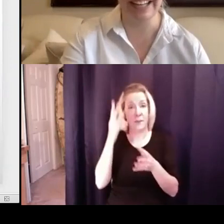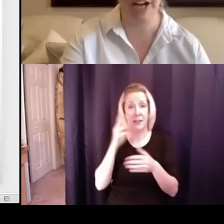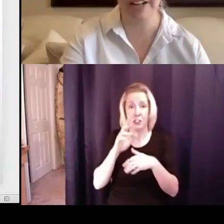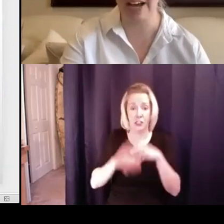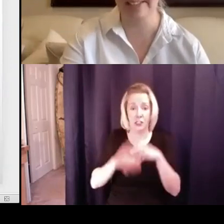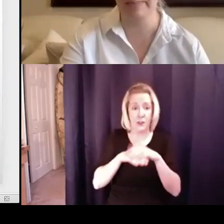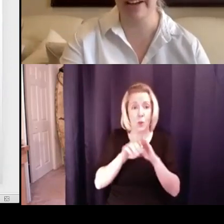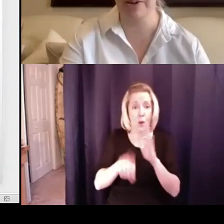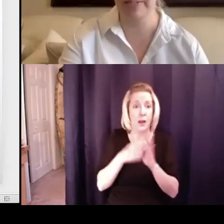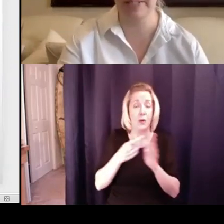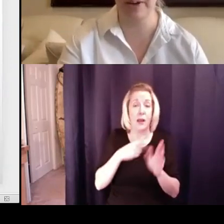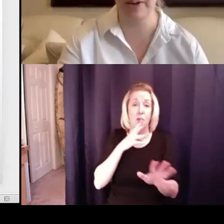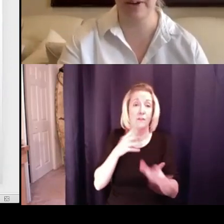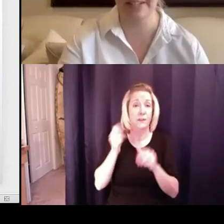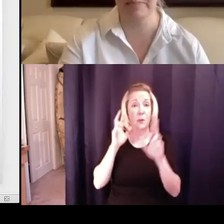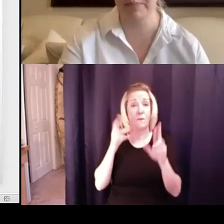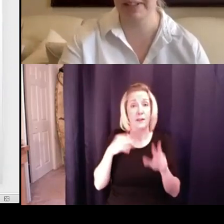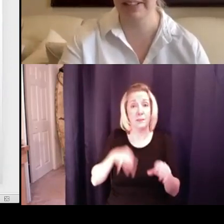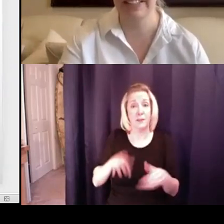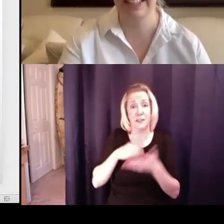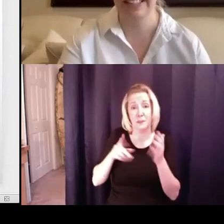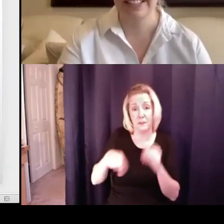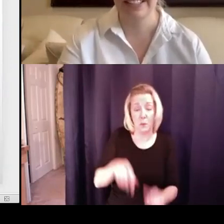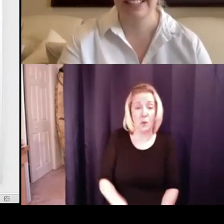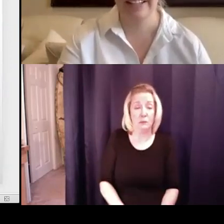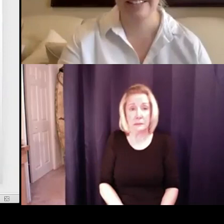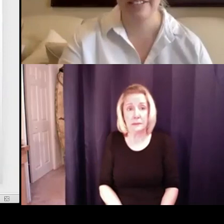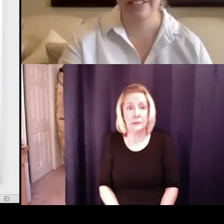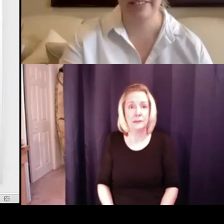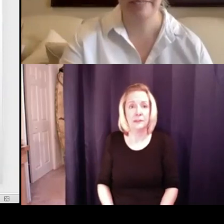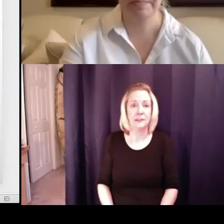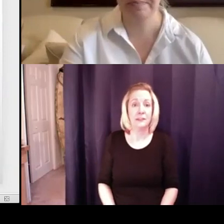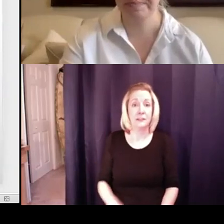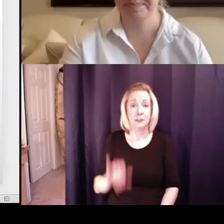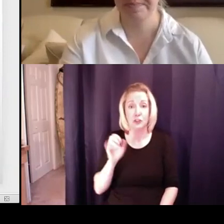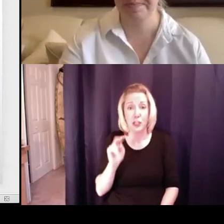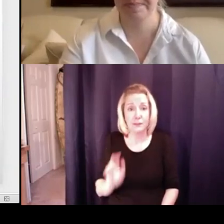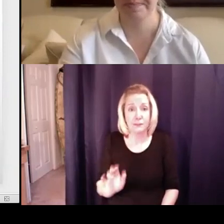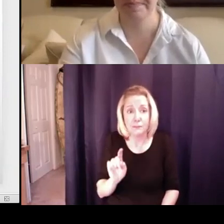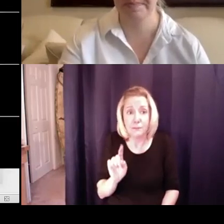I talked fast, but I hope this was helpful to some people. Jen?